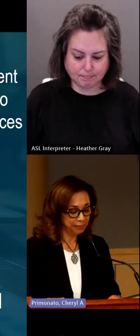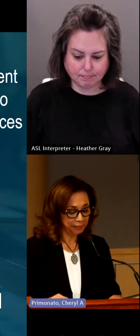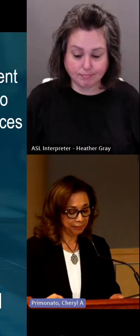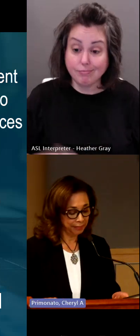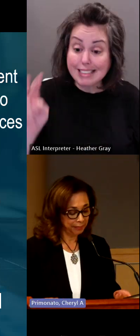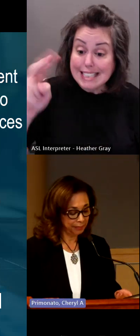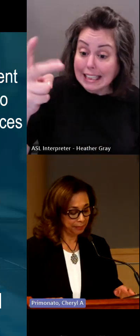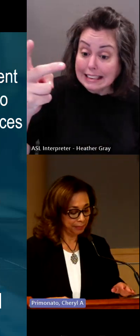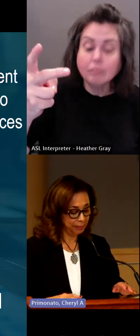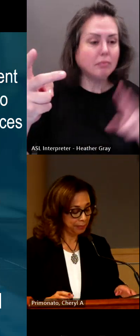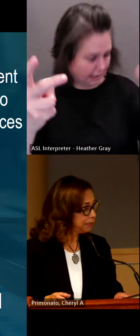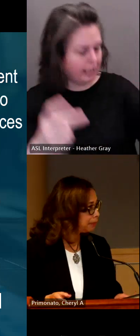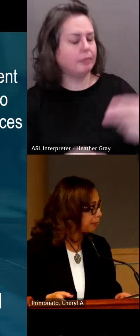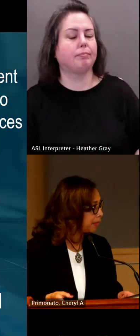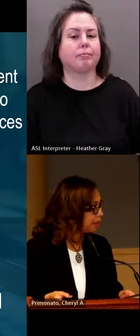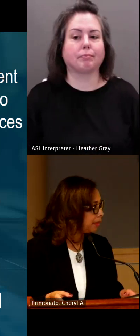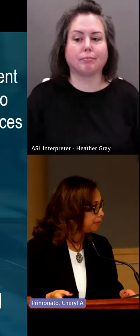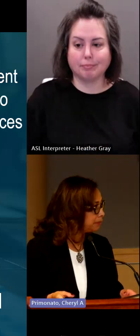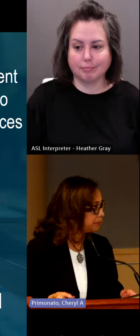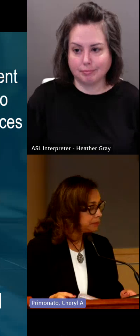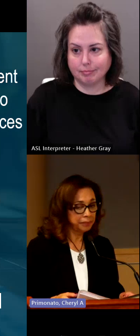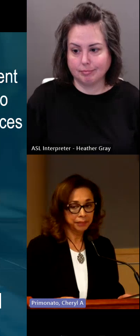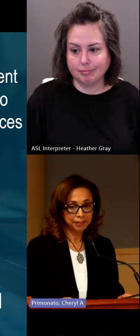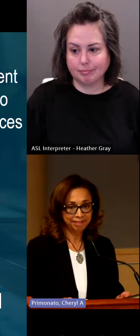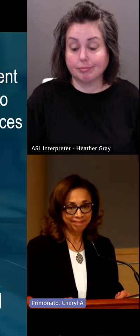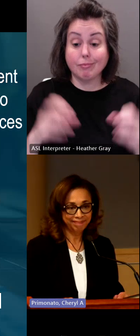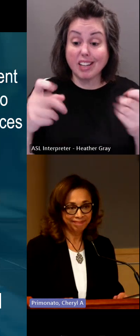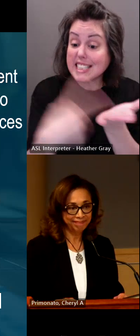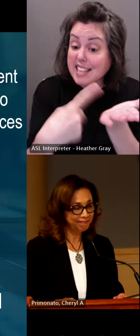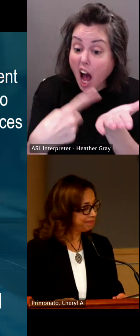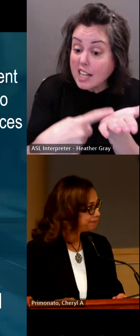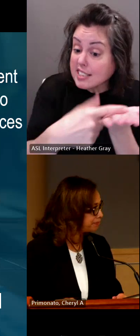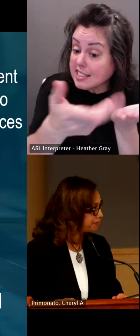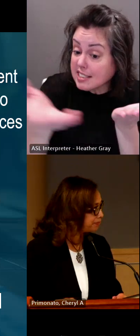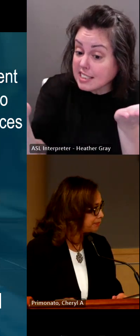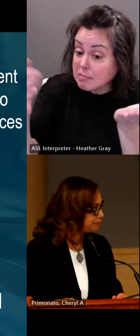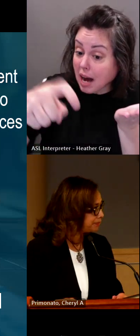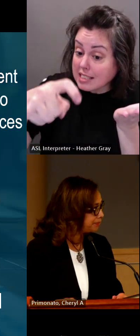Second, Second. any discussion?